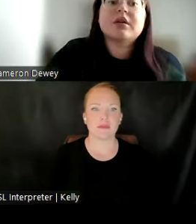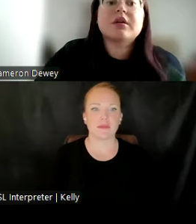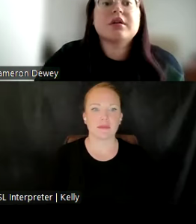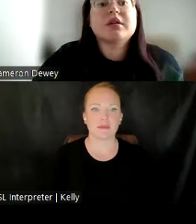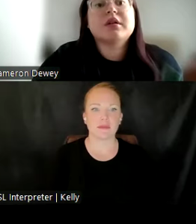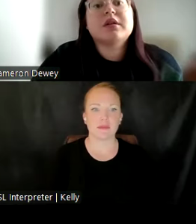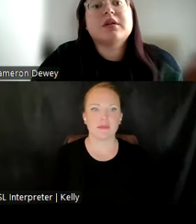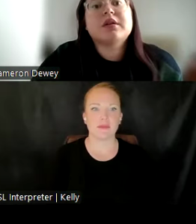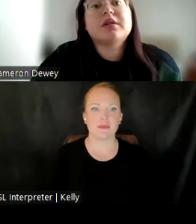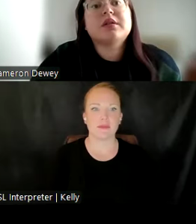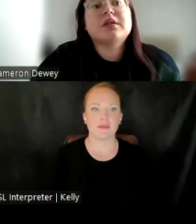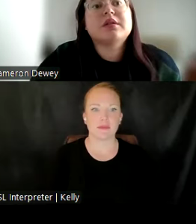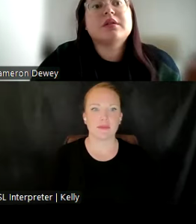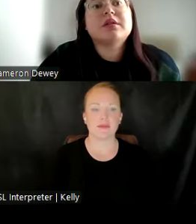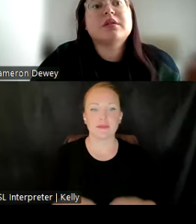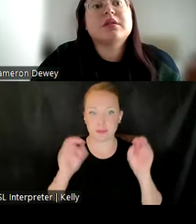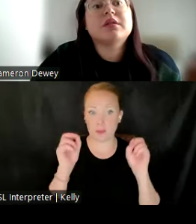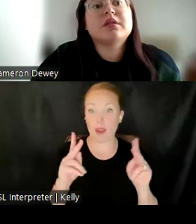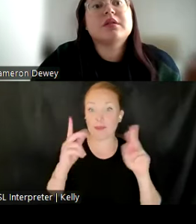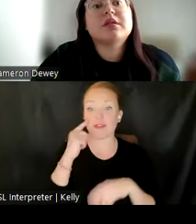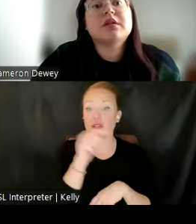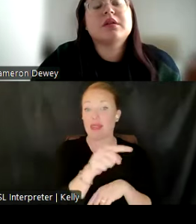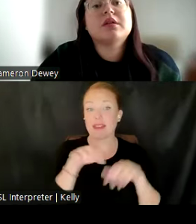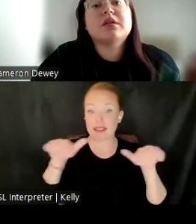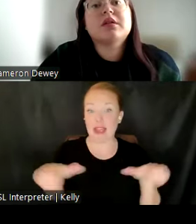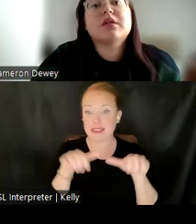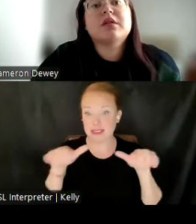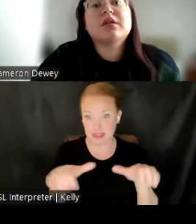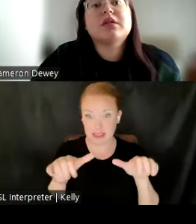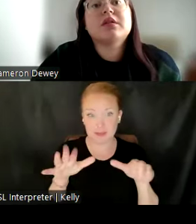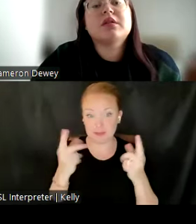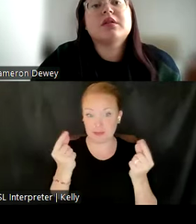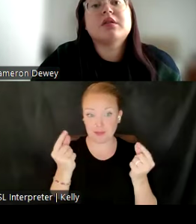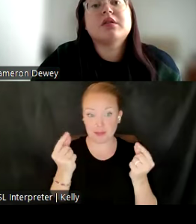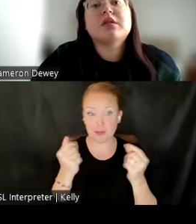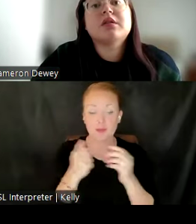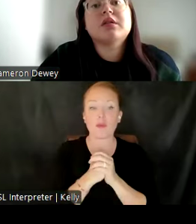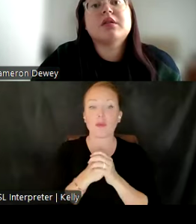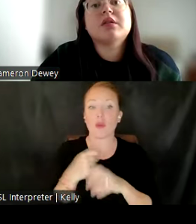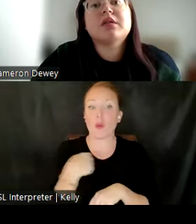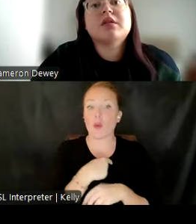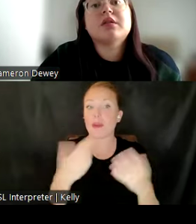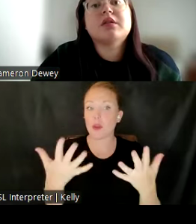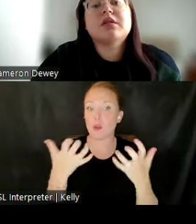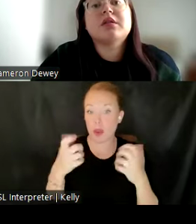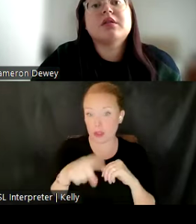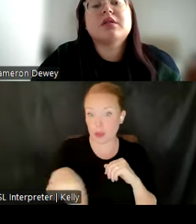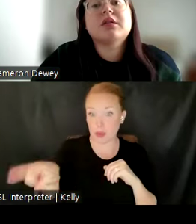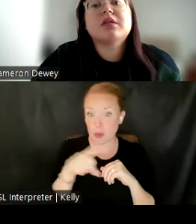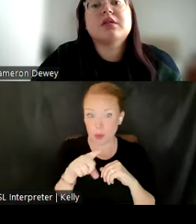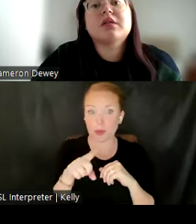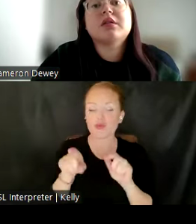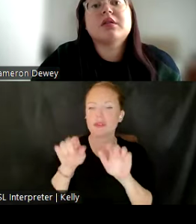All right, so for this activity, we would like for you guys to